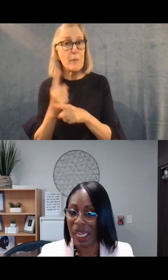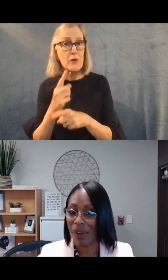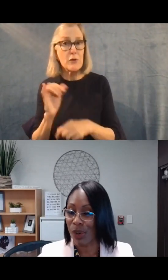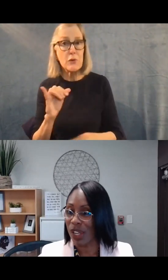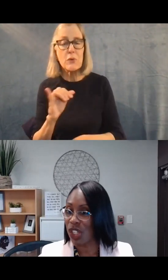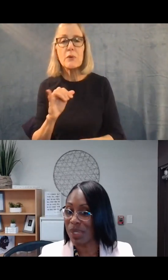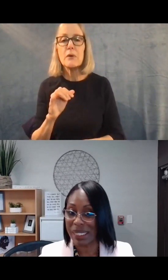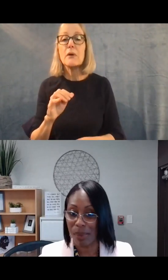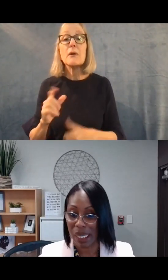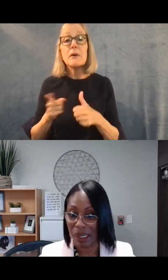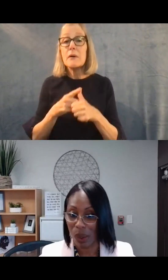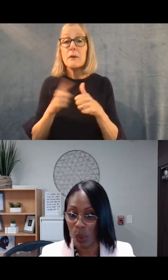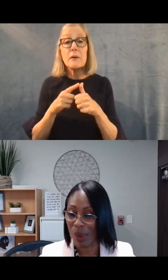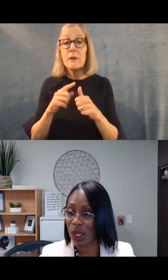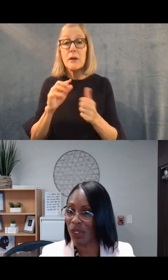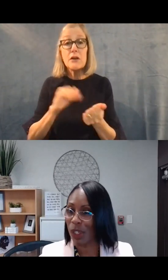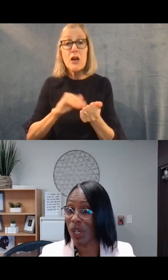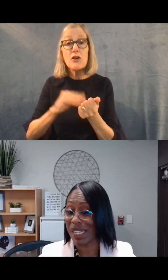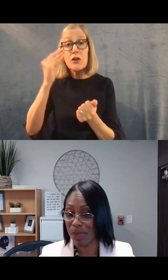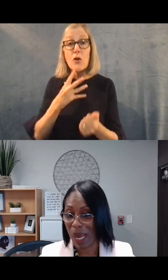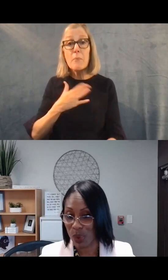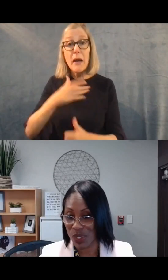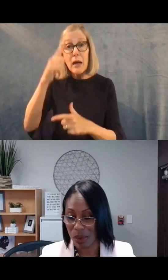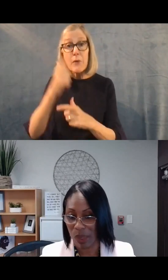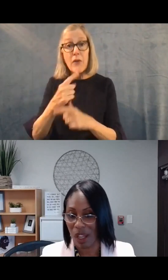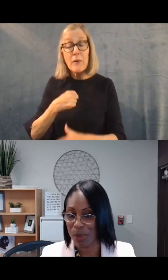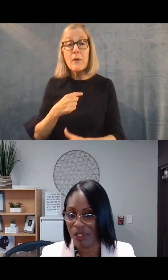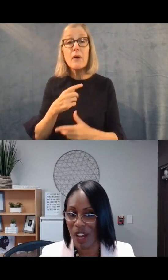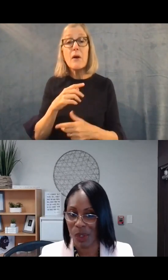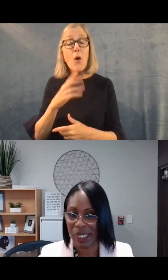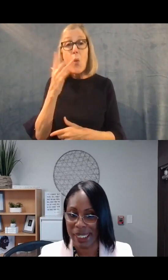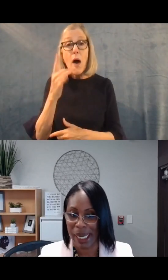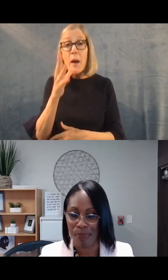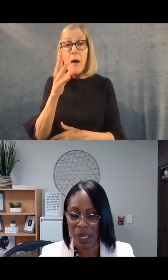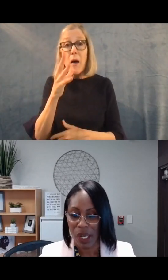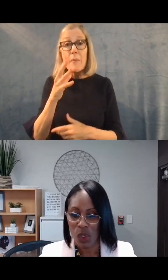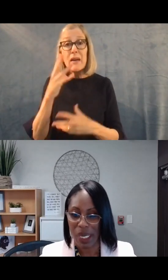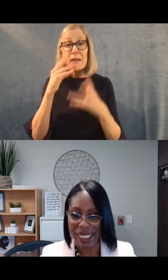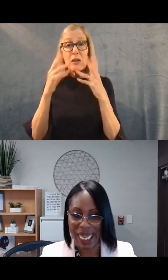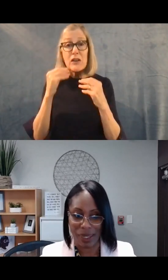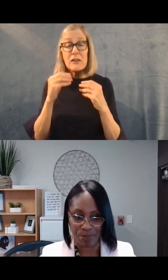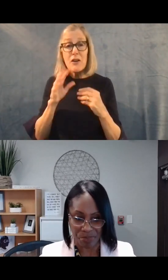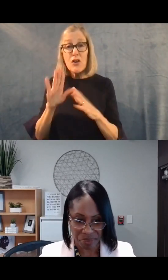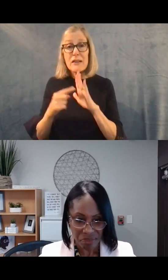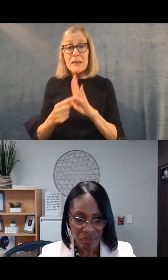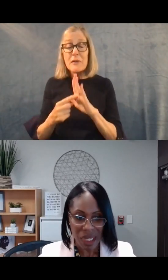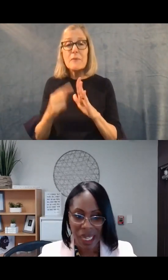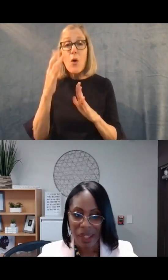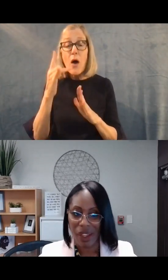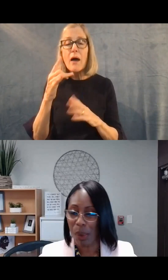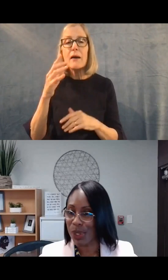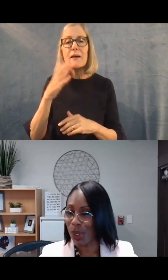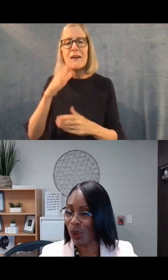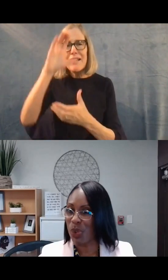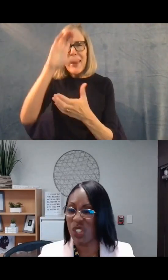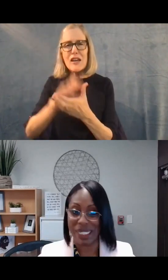that the behaviors that she was exhibiting were a result of a grieving spouse. We lost my father in 2010.